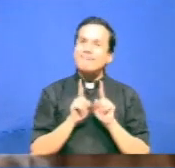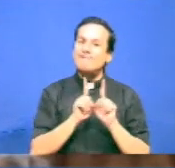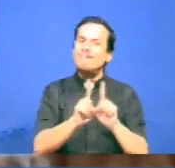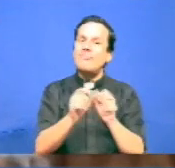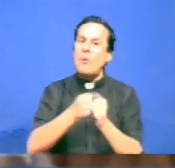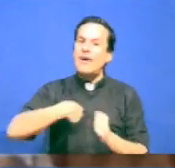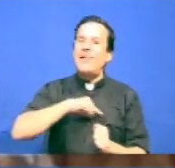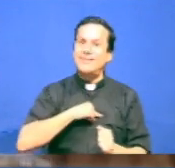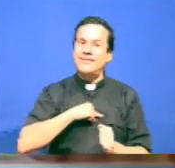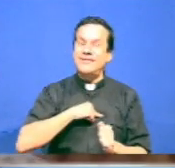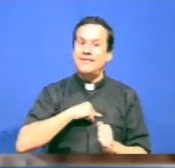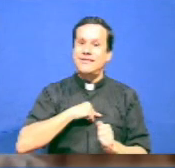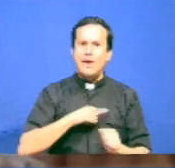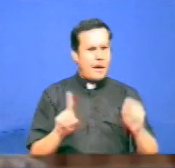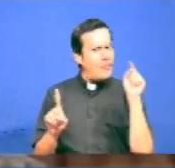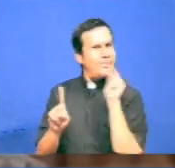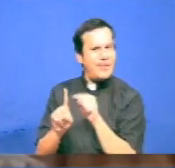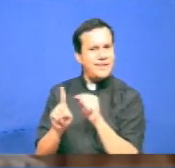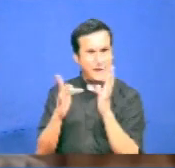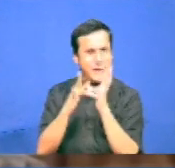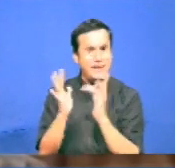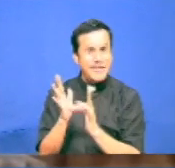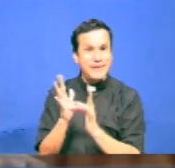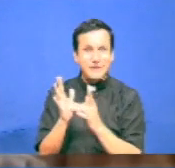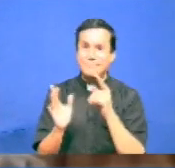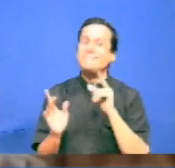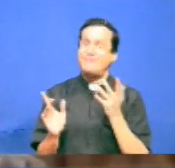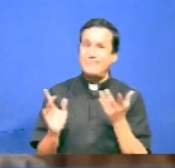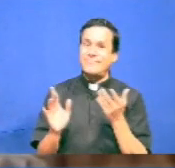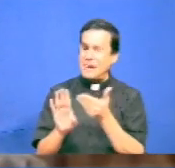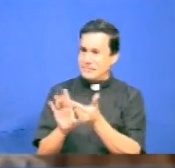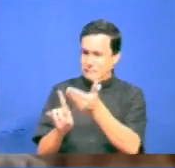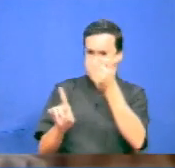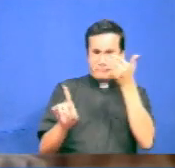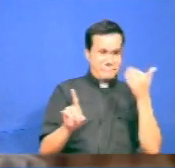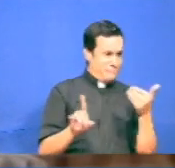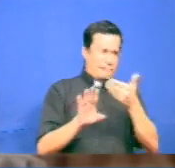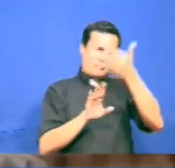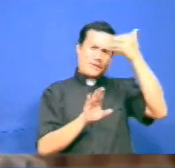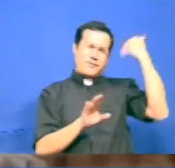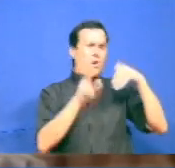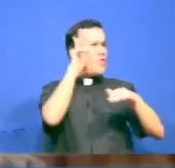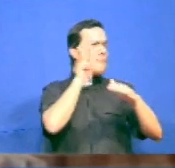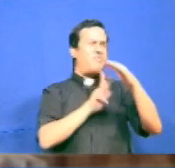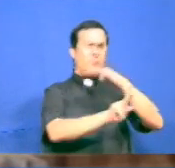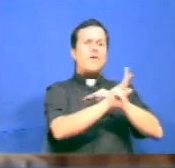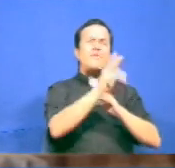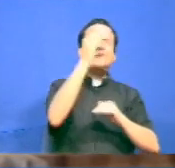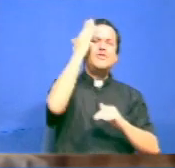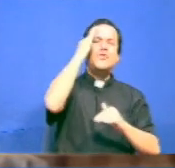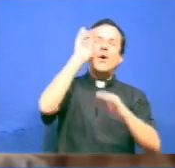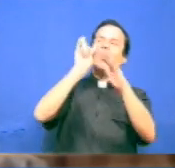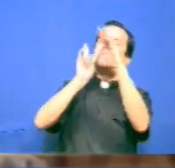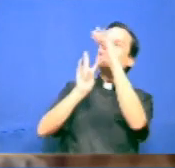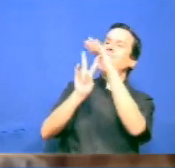fact, that Jesus has been predicted by the early prophets and is known that he is a